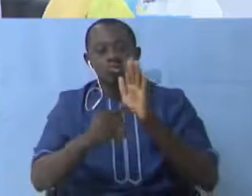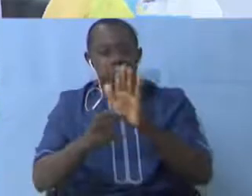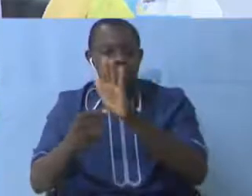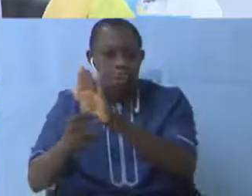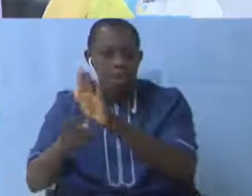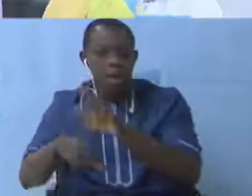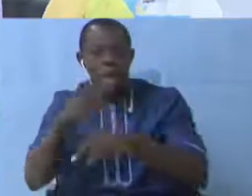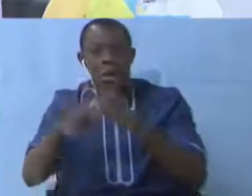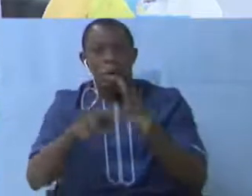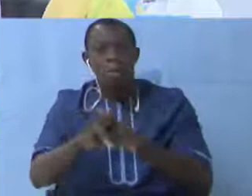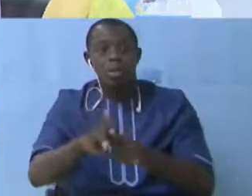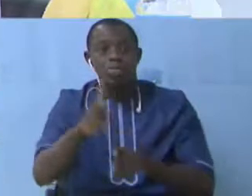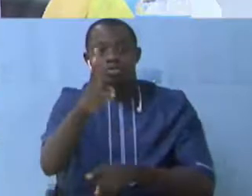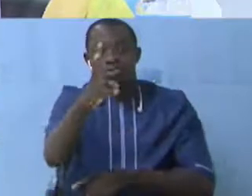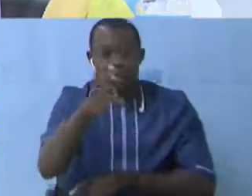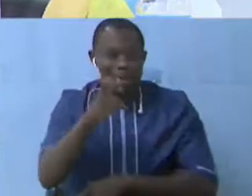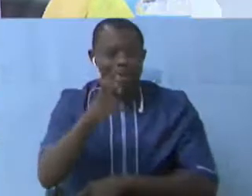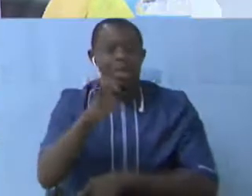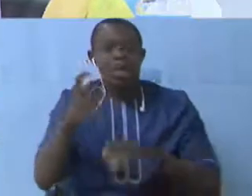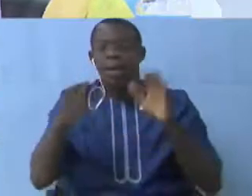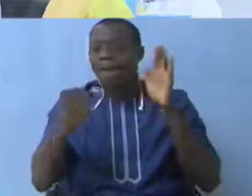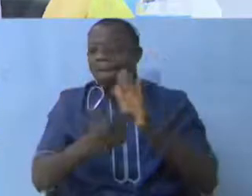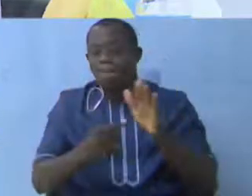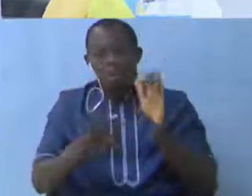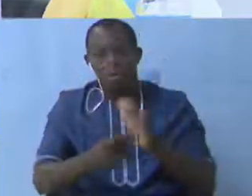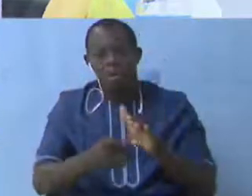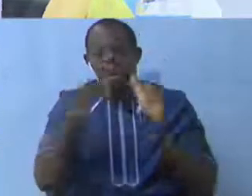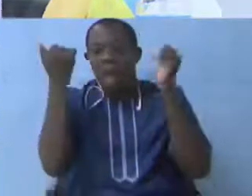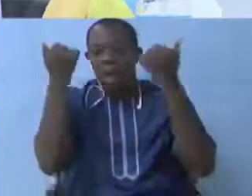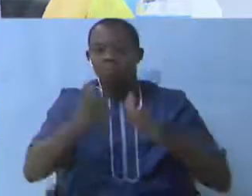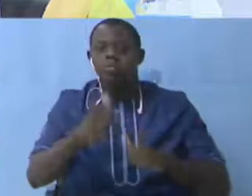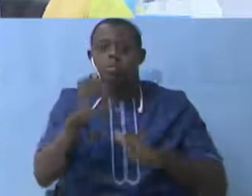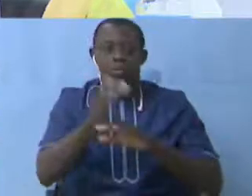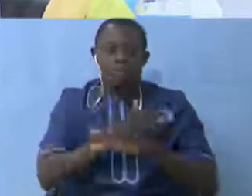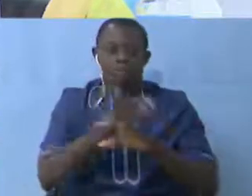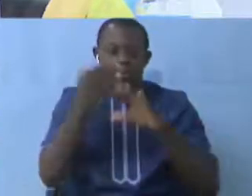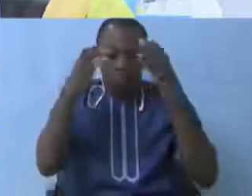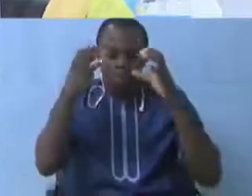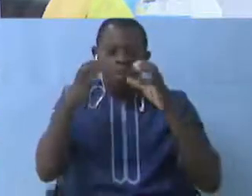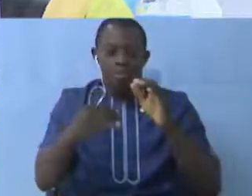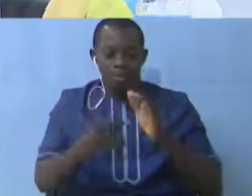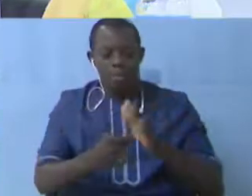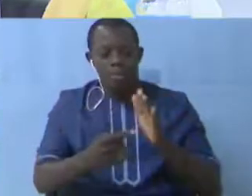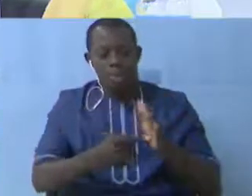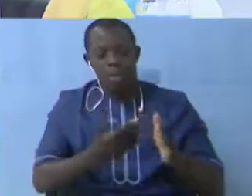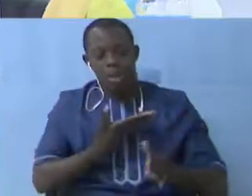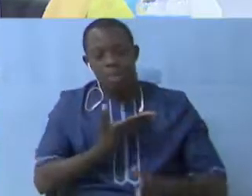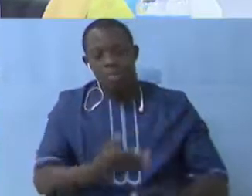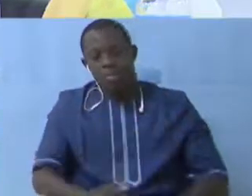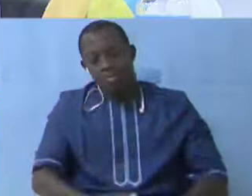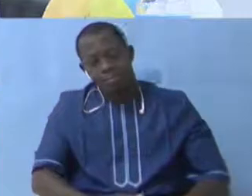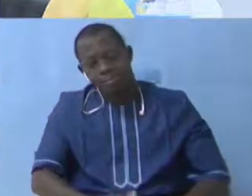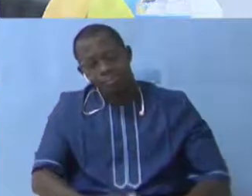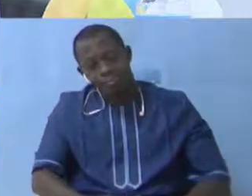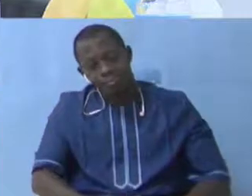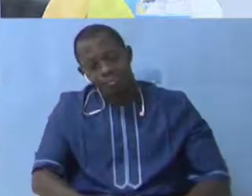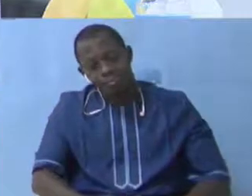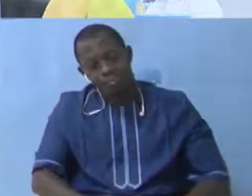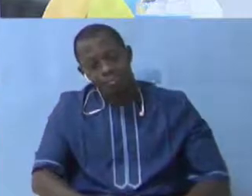20 prominent cases. Pour wane na lu dem ci ñaar fukki case yoo xam ne ni yu siiw la yu am solo.